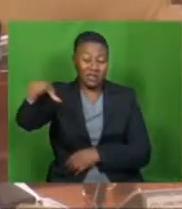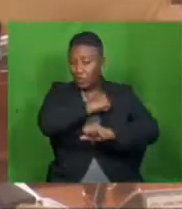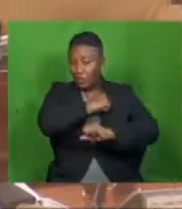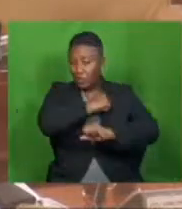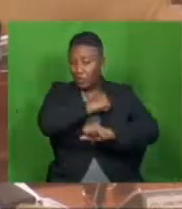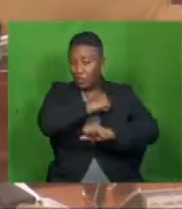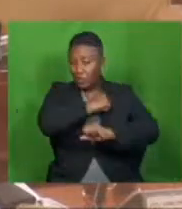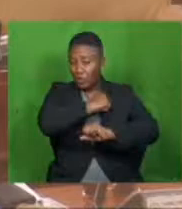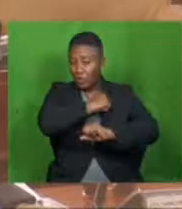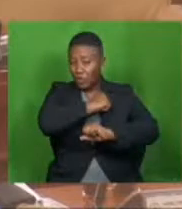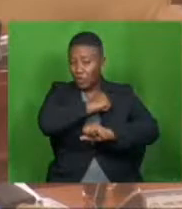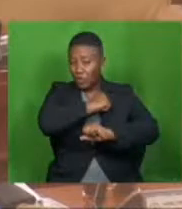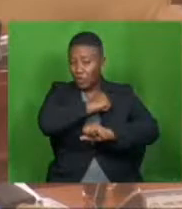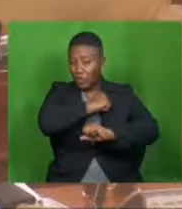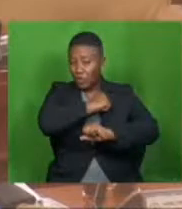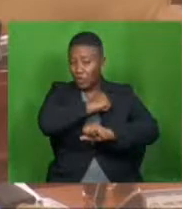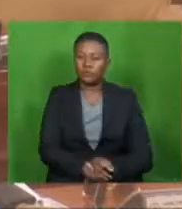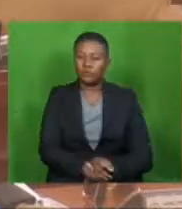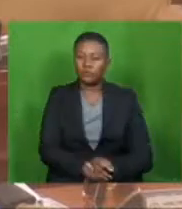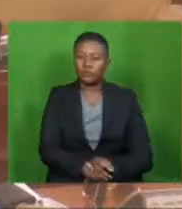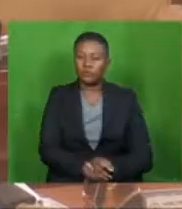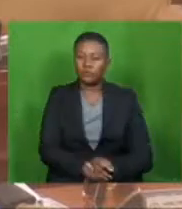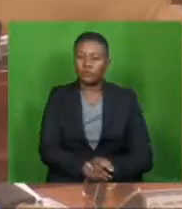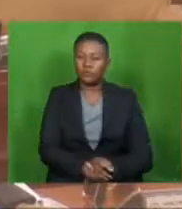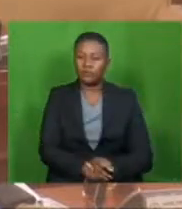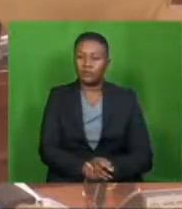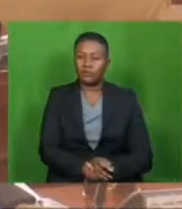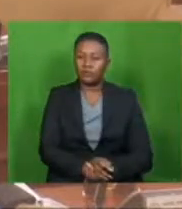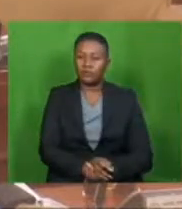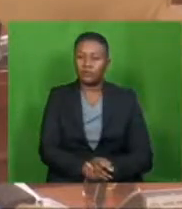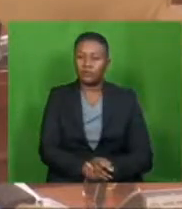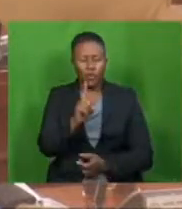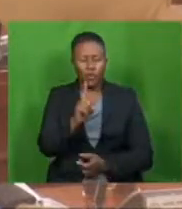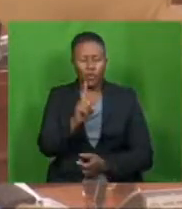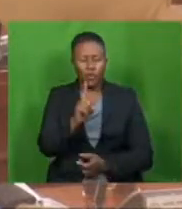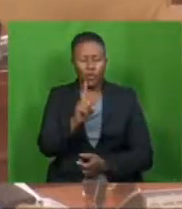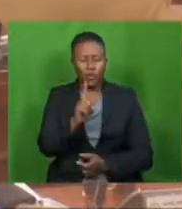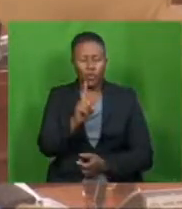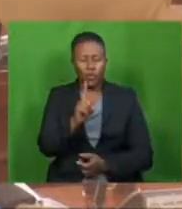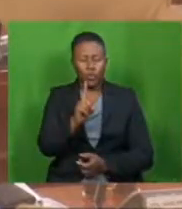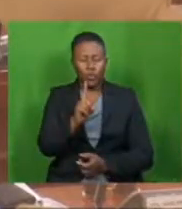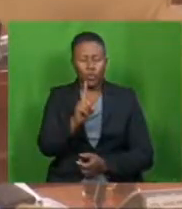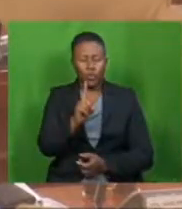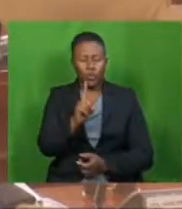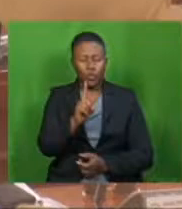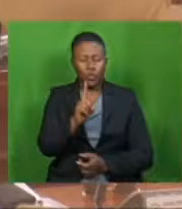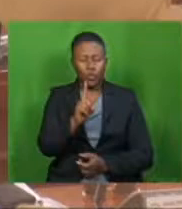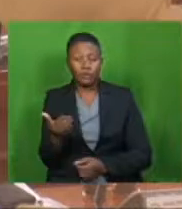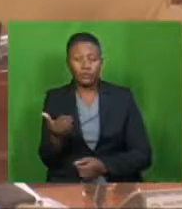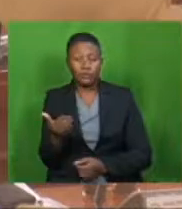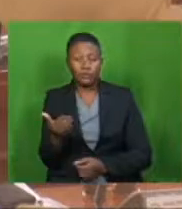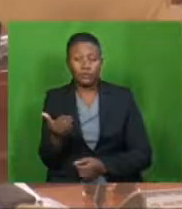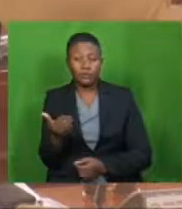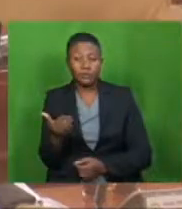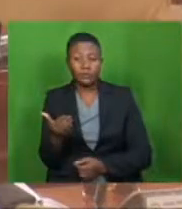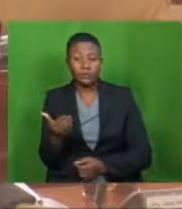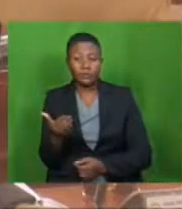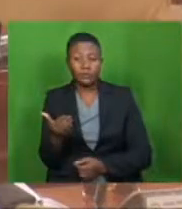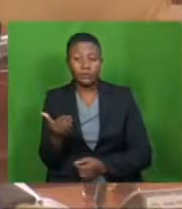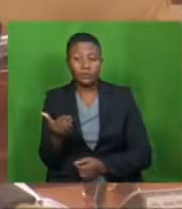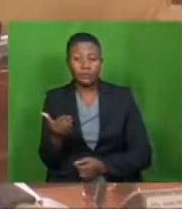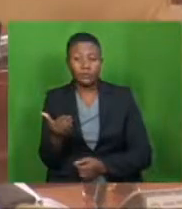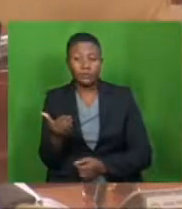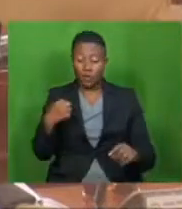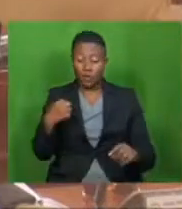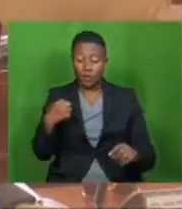Mr. Speaker, the other thing I want to touch on is the fact that when we plant the